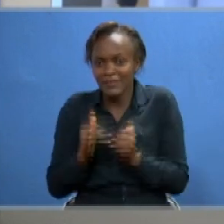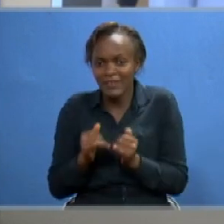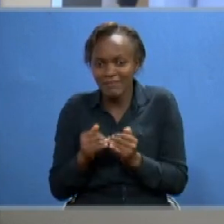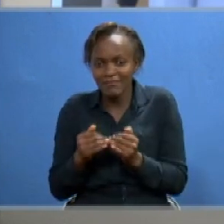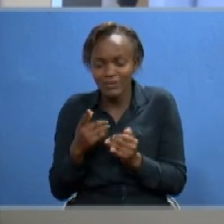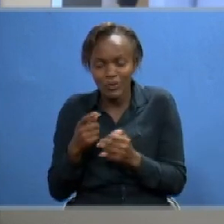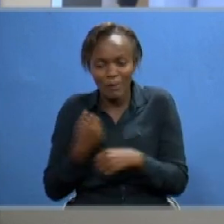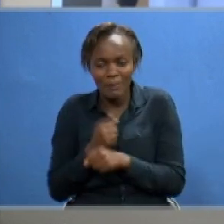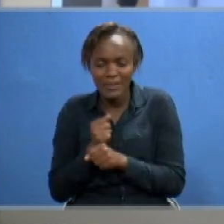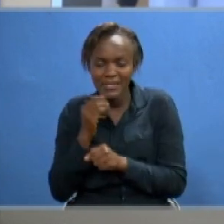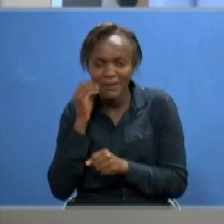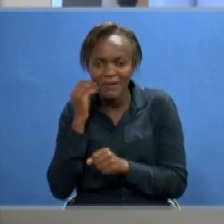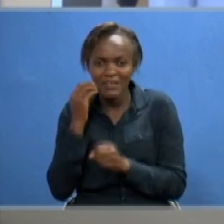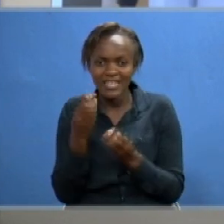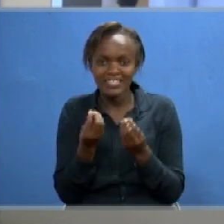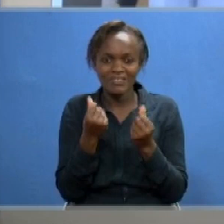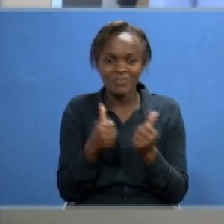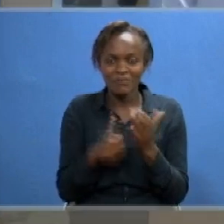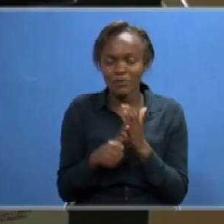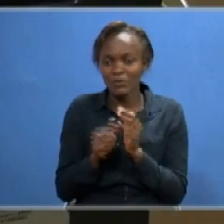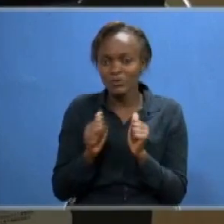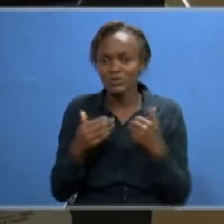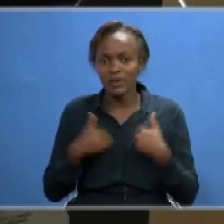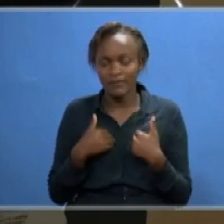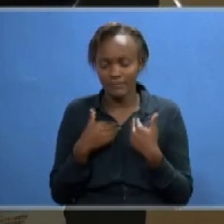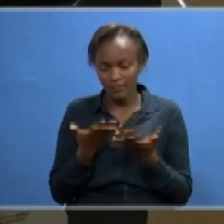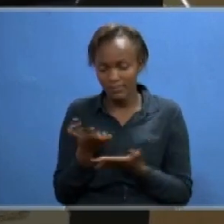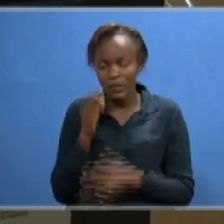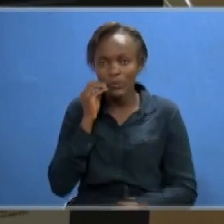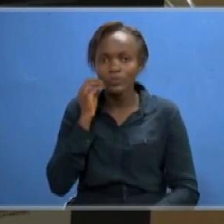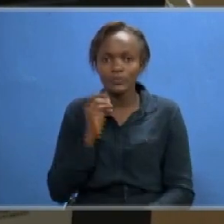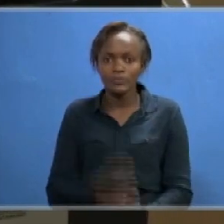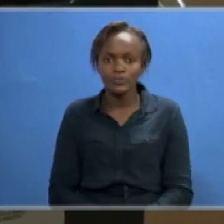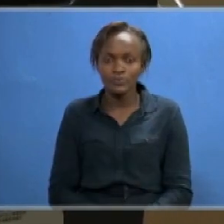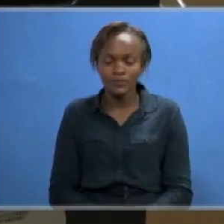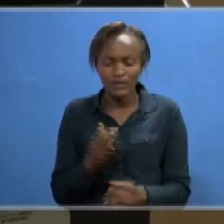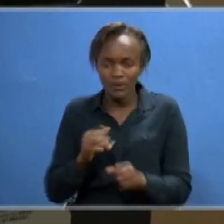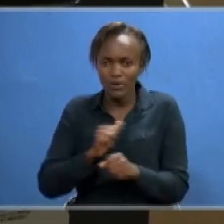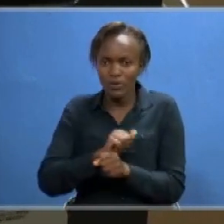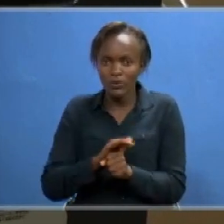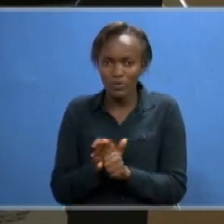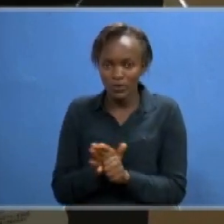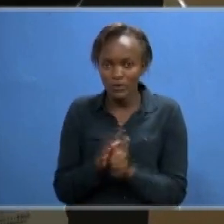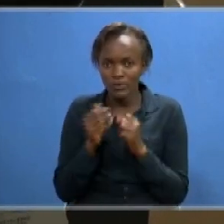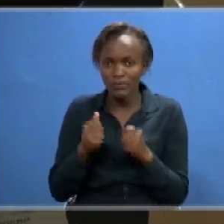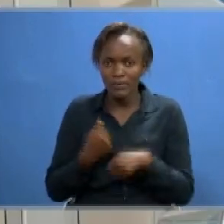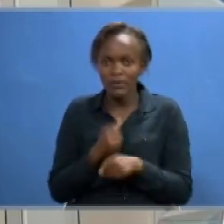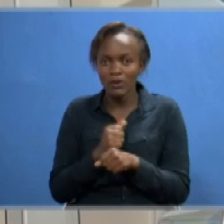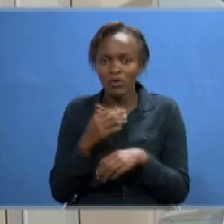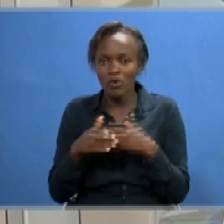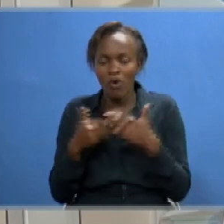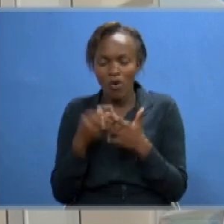it is homegrown. It is solving a problem that we have here. The coronavirus pandemic has led to